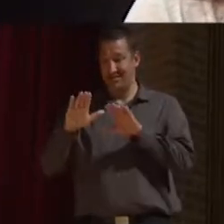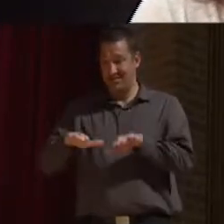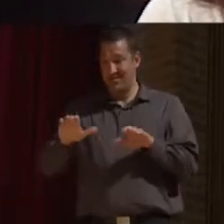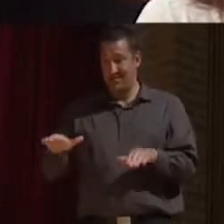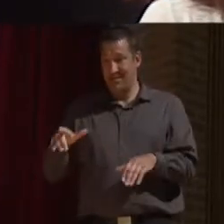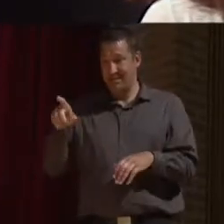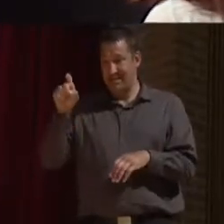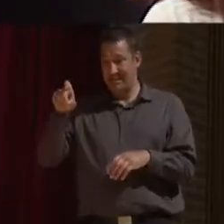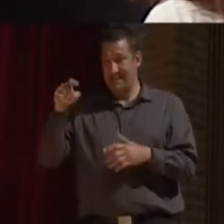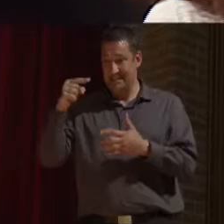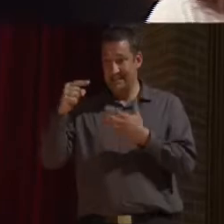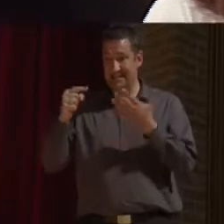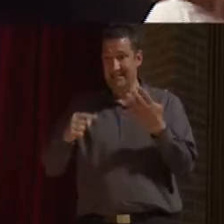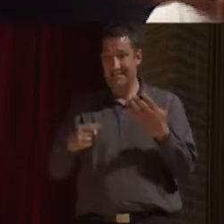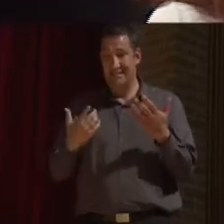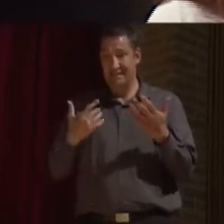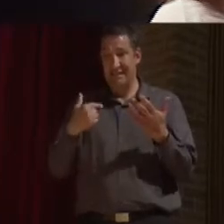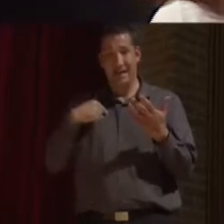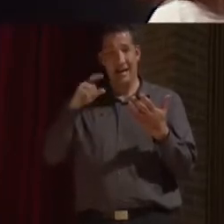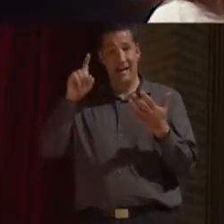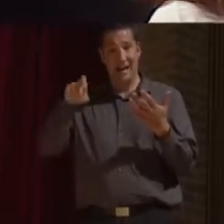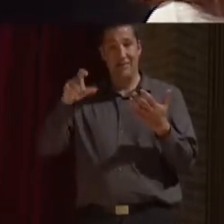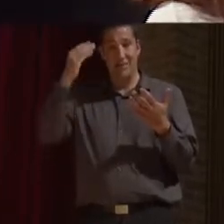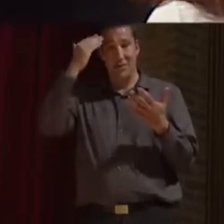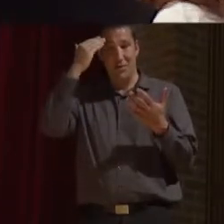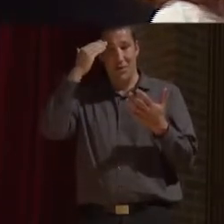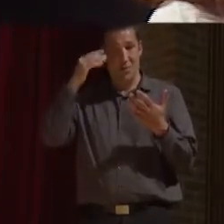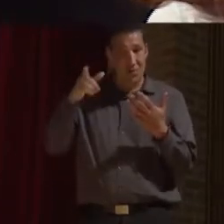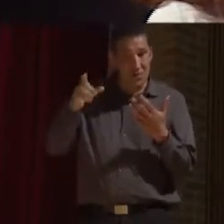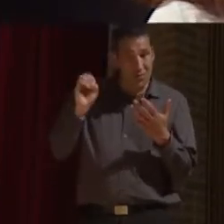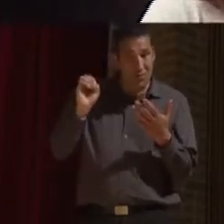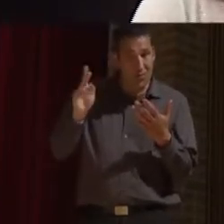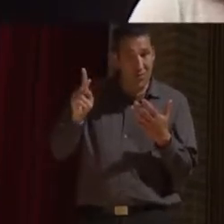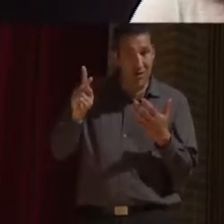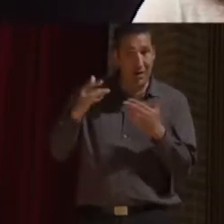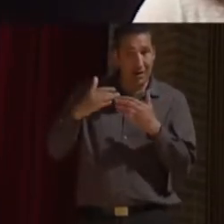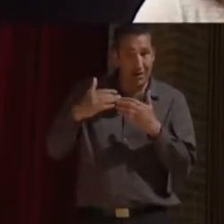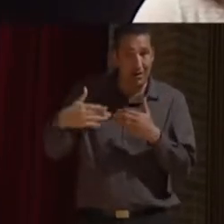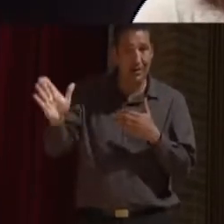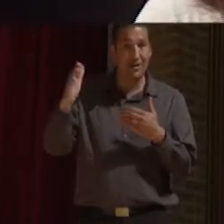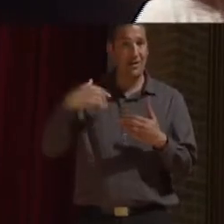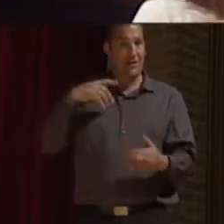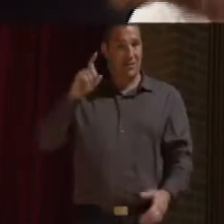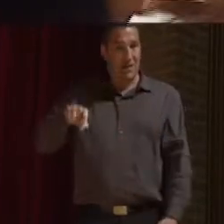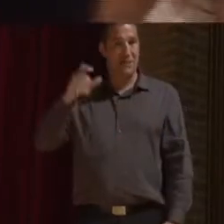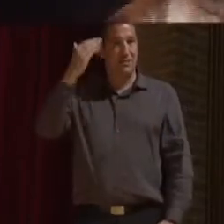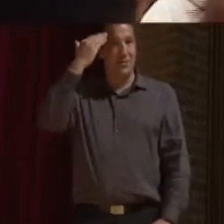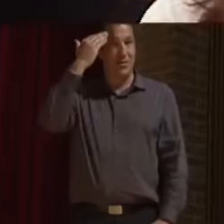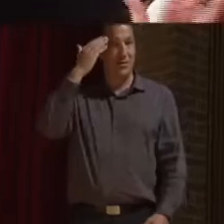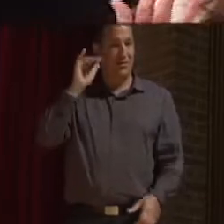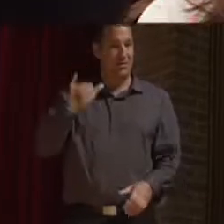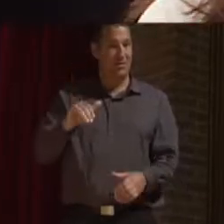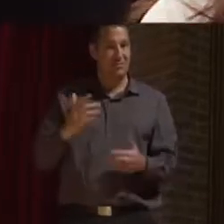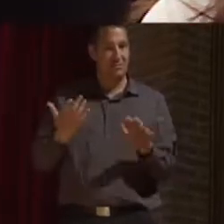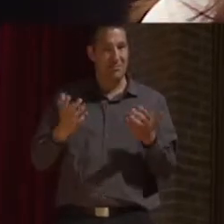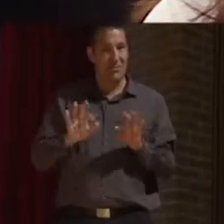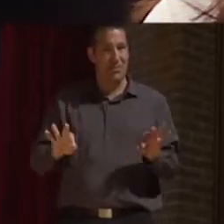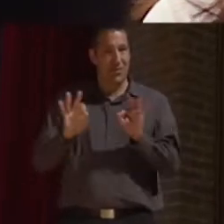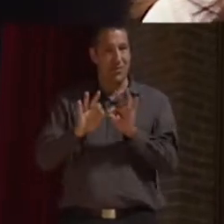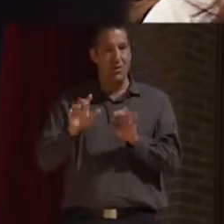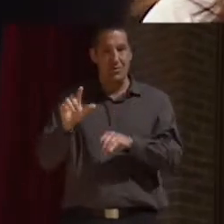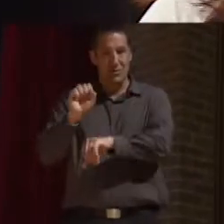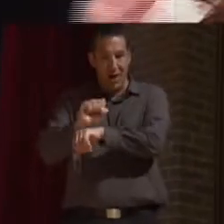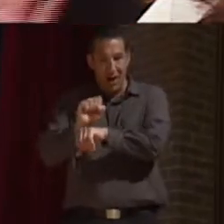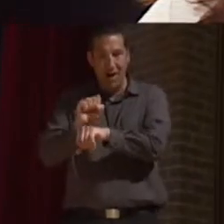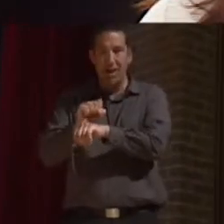needs, it's like, I've got to know he's going to be okay when I'm not here anymore. I just have to know that. Right. And so that's how we do it, by them having a job